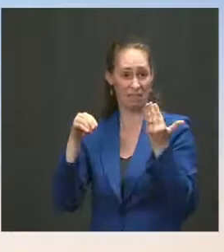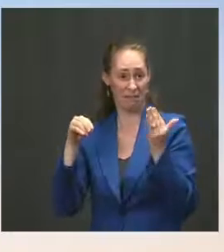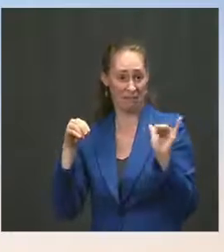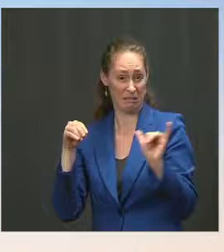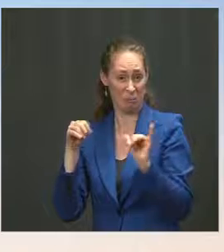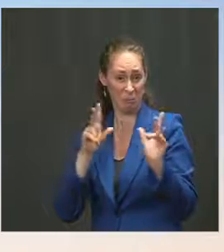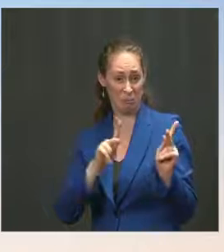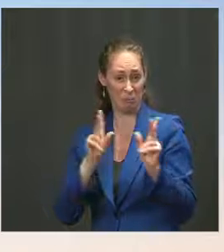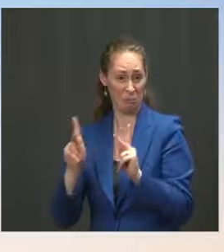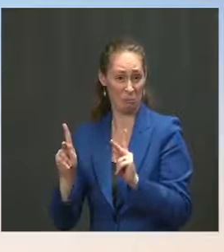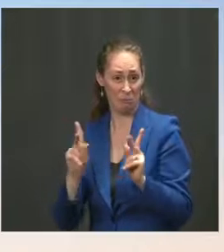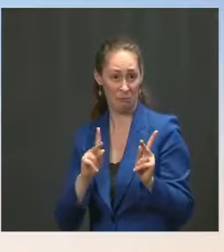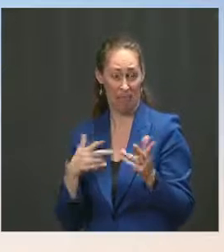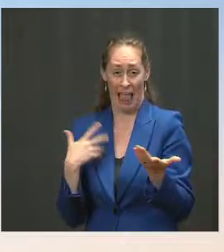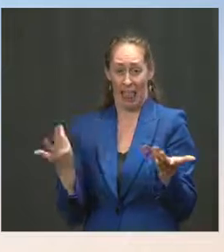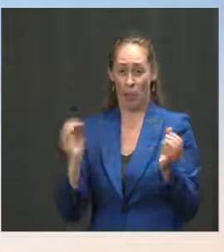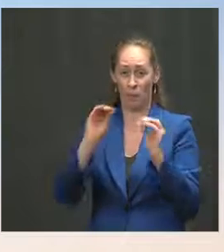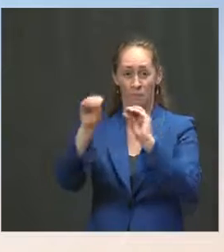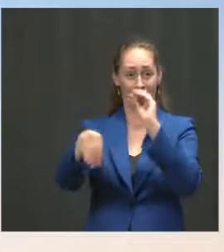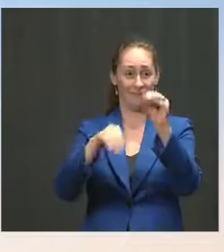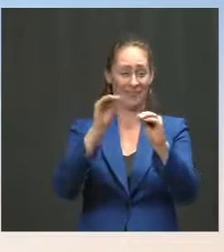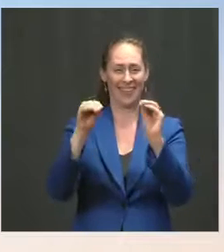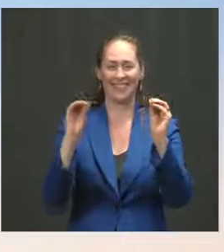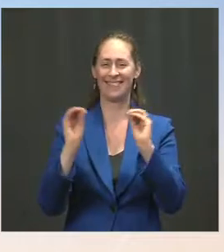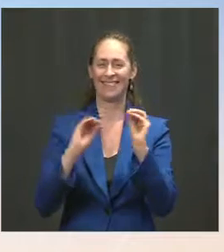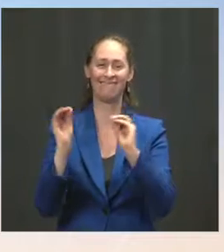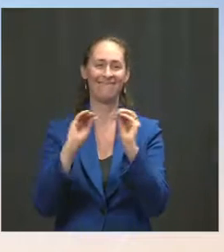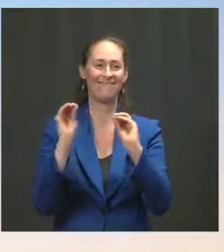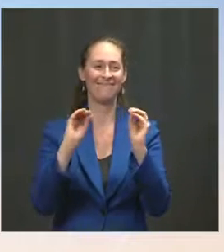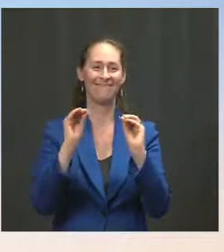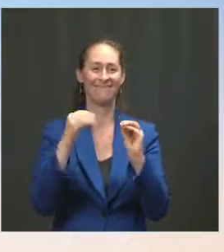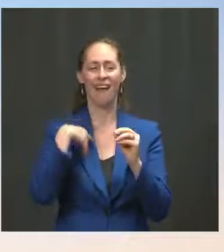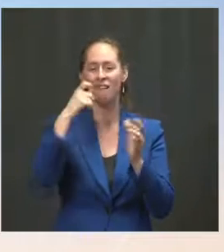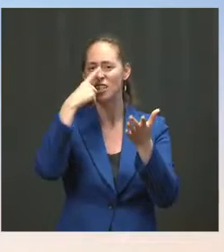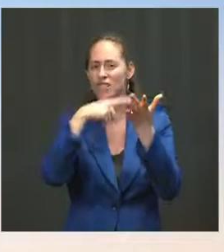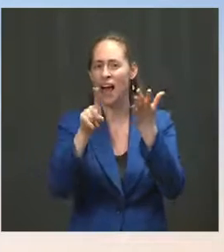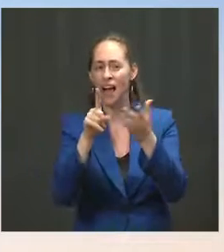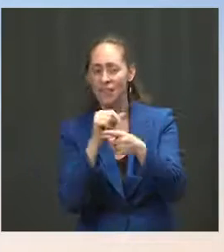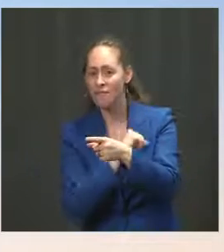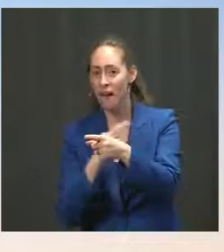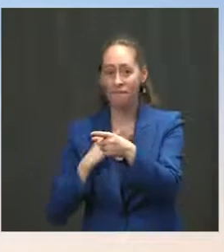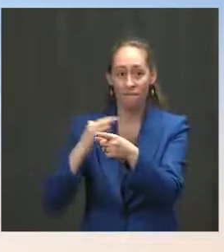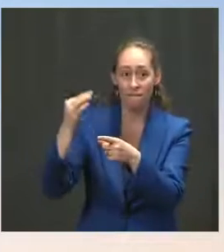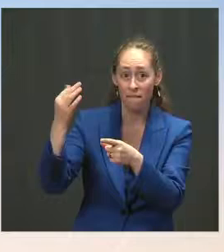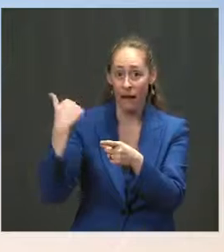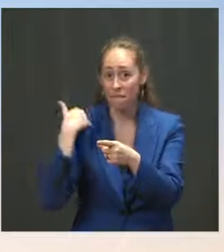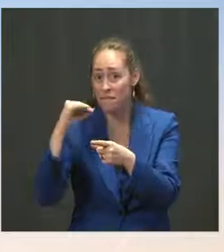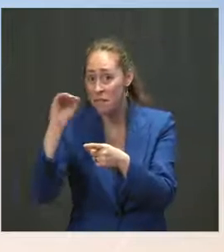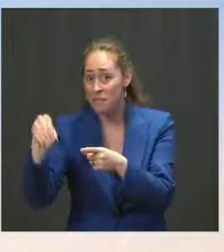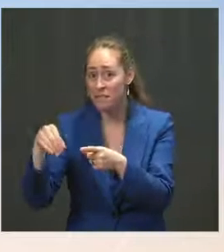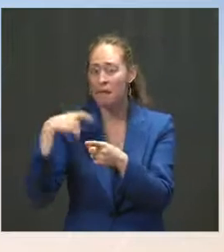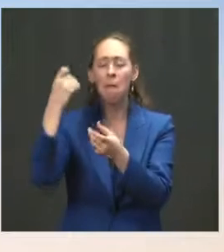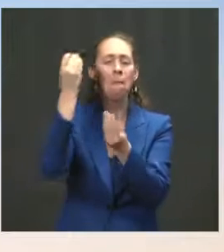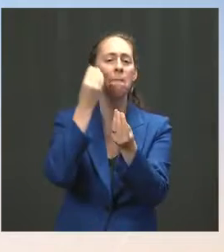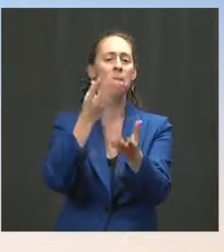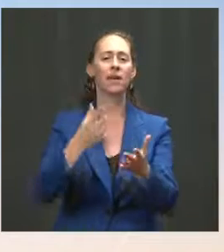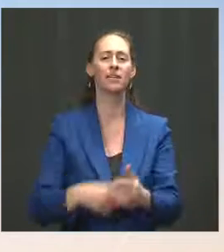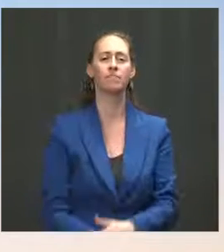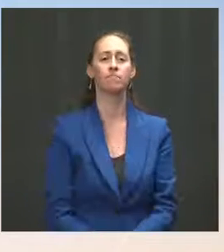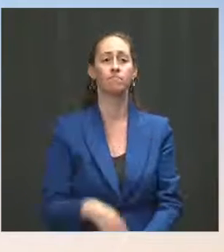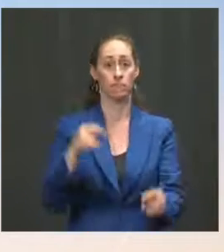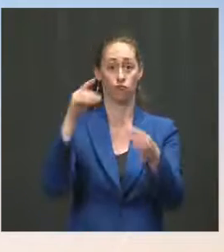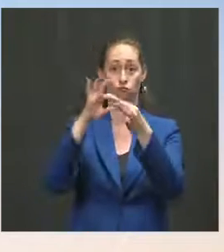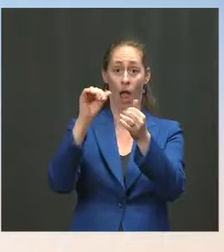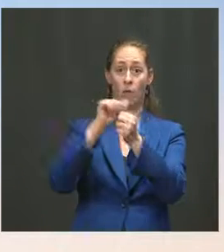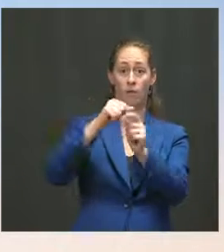have a percentage for you. I can tell you that, and I'm happy to check with our personnel department to see if there's anything they want to provide. I will note that diversity has been